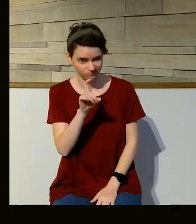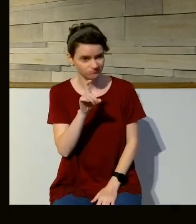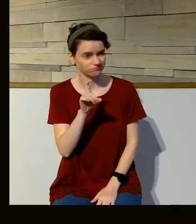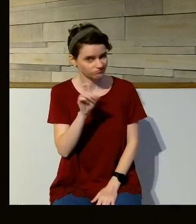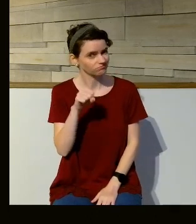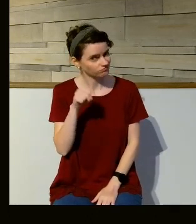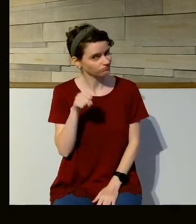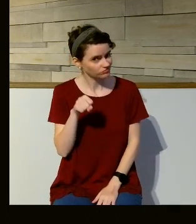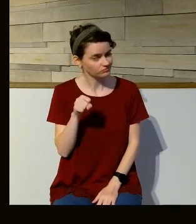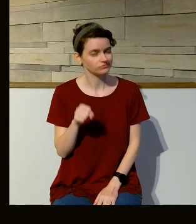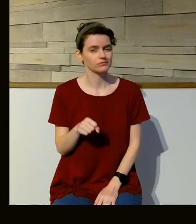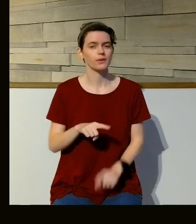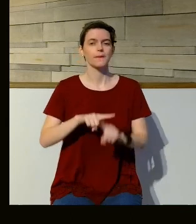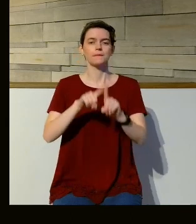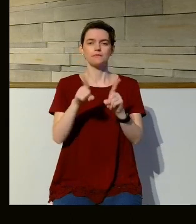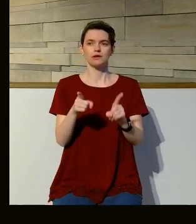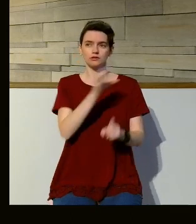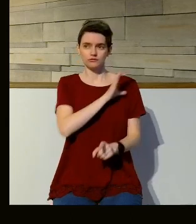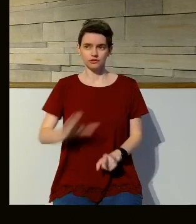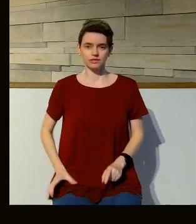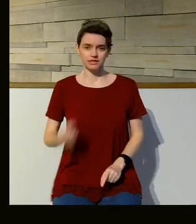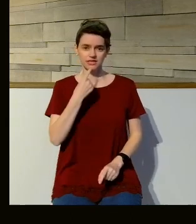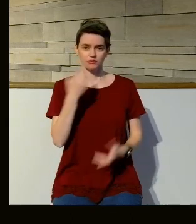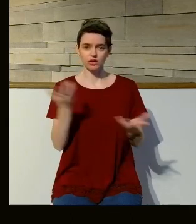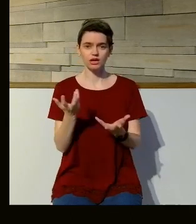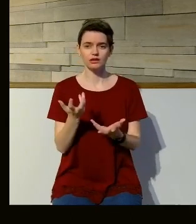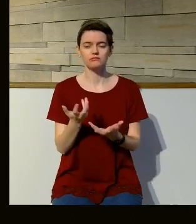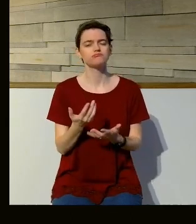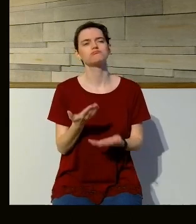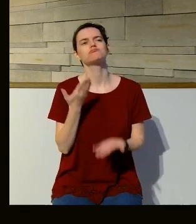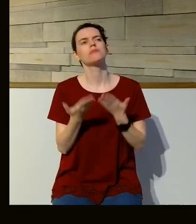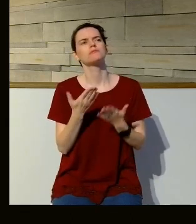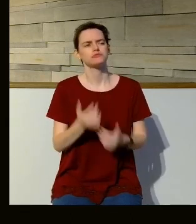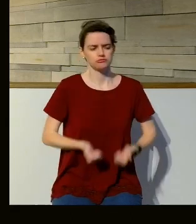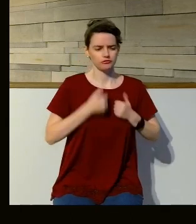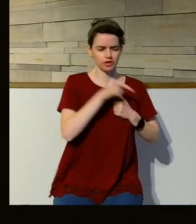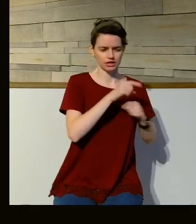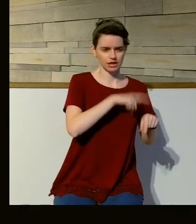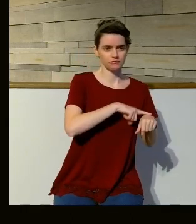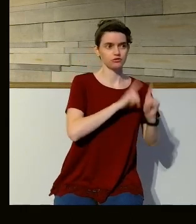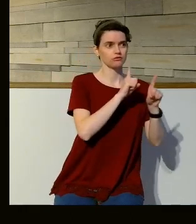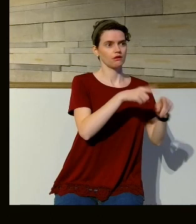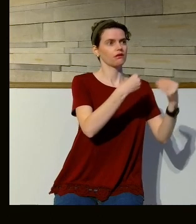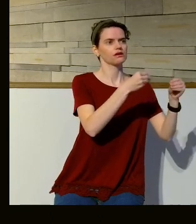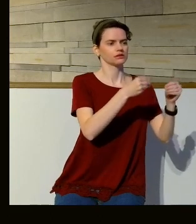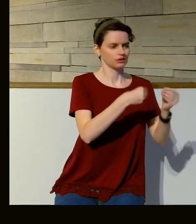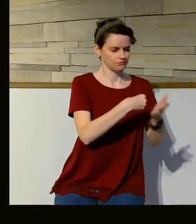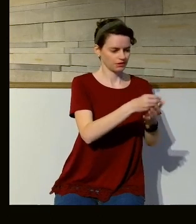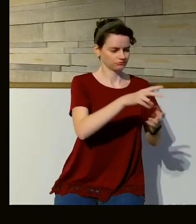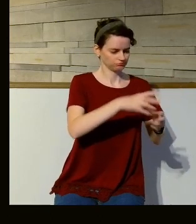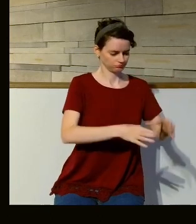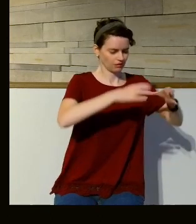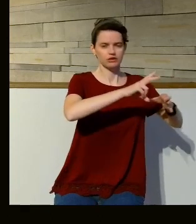Absolutely. But here's what Christ is saying. Suppose you live in these ancient times and you go to the local market and you buy this bag of